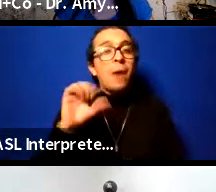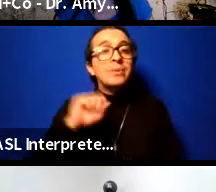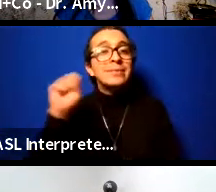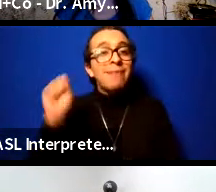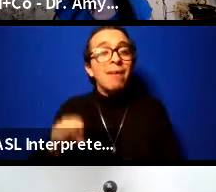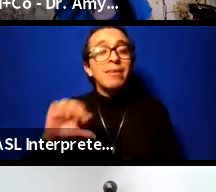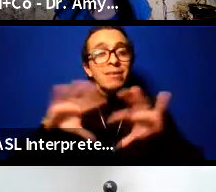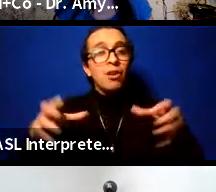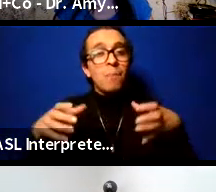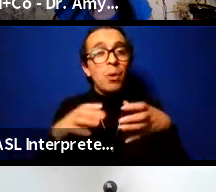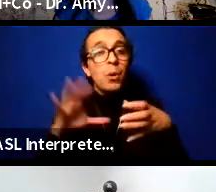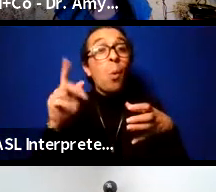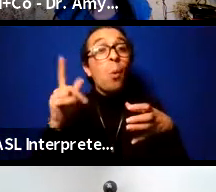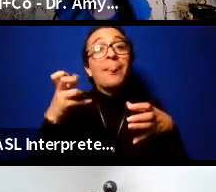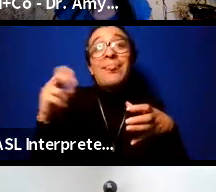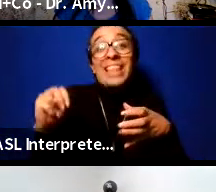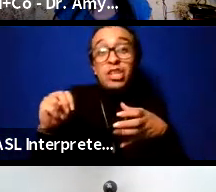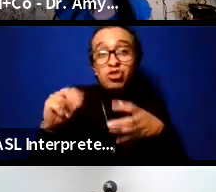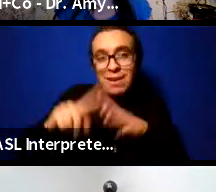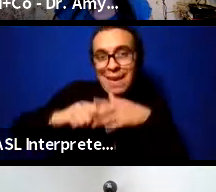Coalition kickoff meeting.